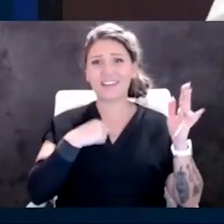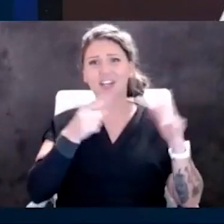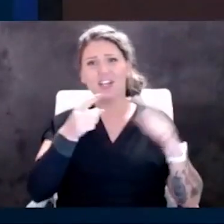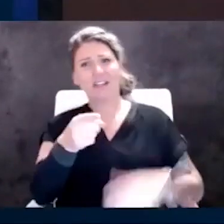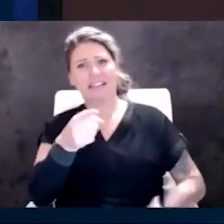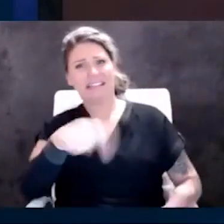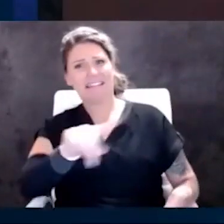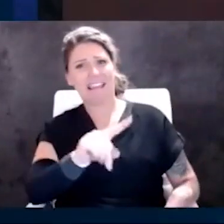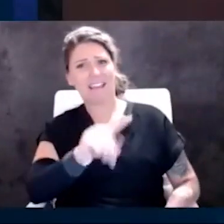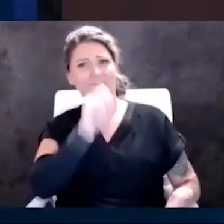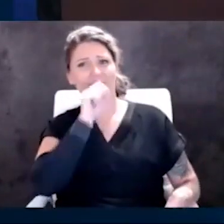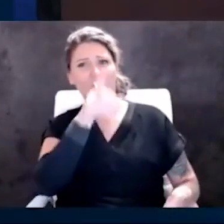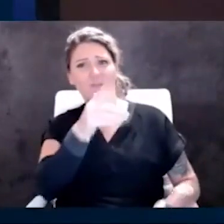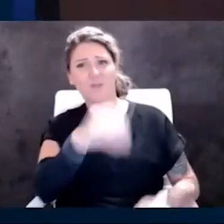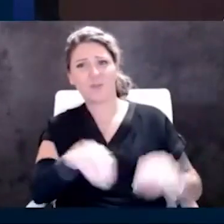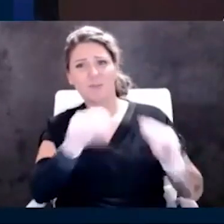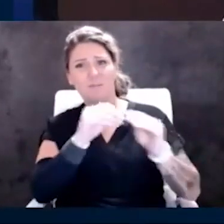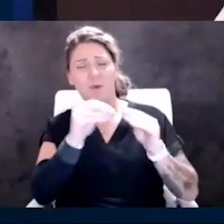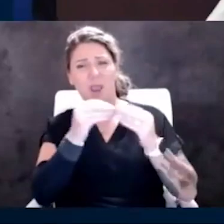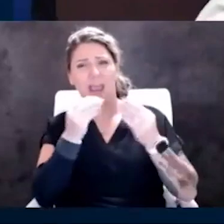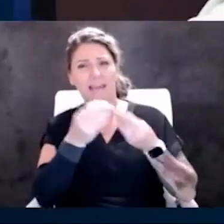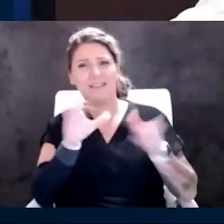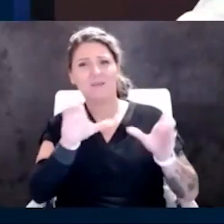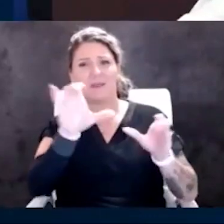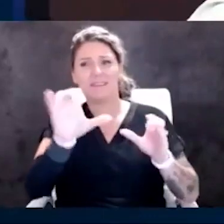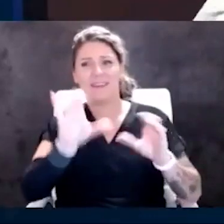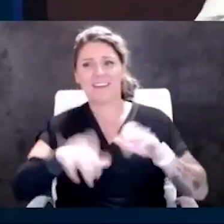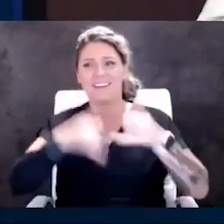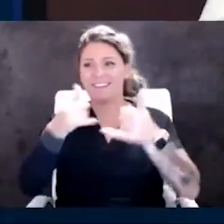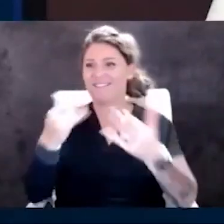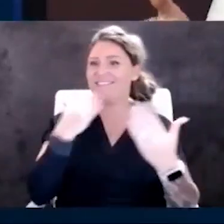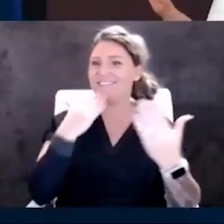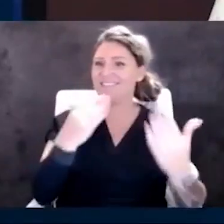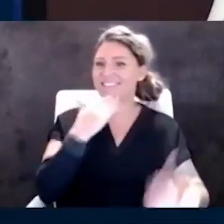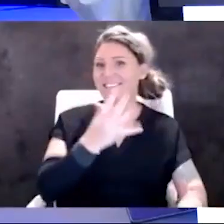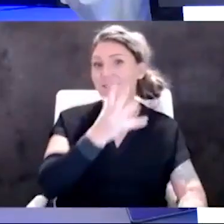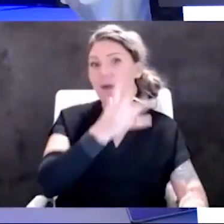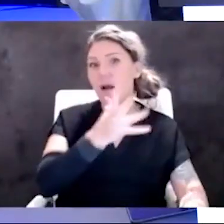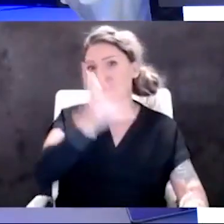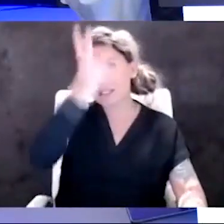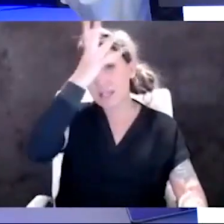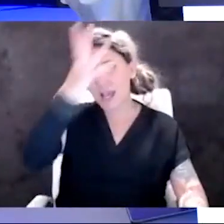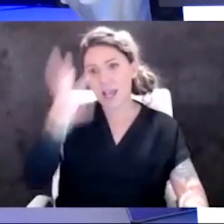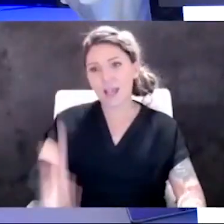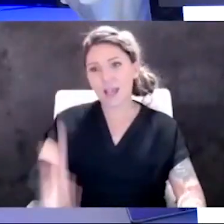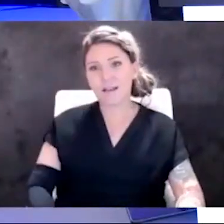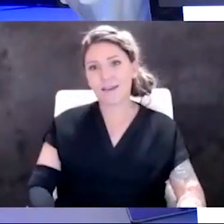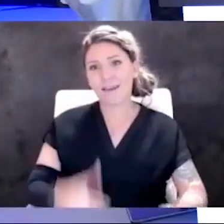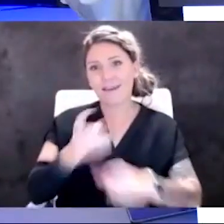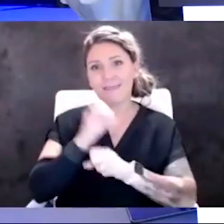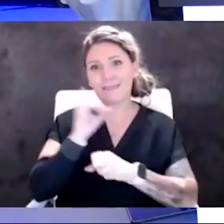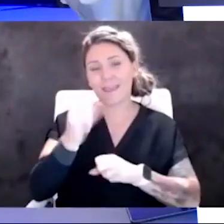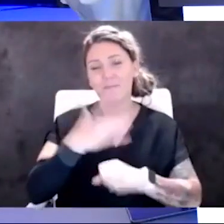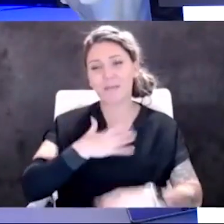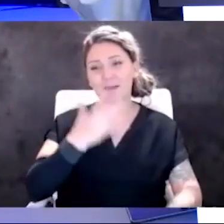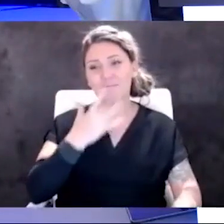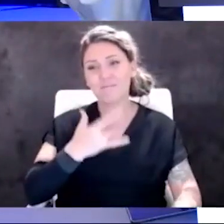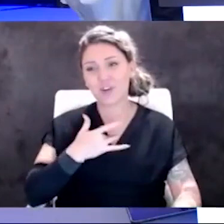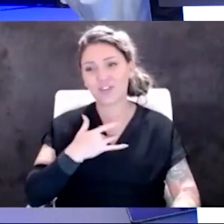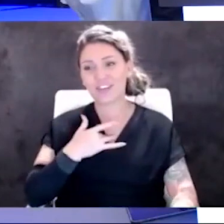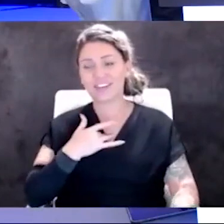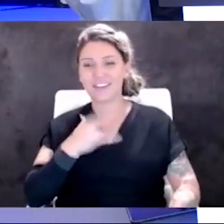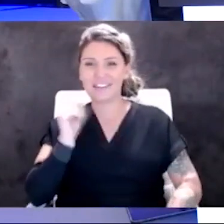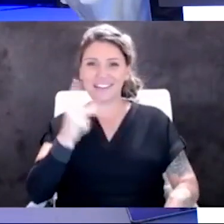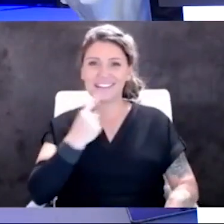And I did not want that gift, so thanks, Mom and Dad. This is what I got for my birthday. This is awesome. Okay, it says Chief